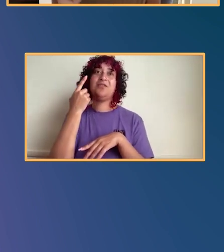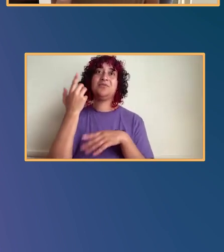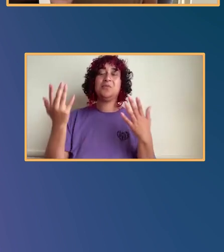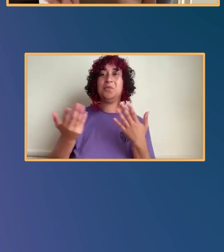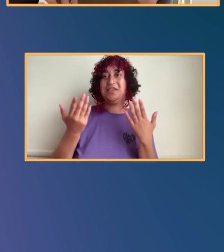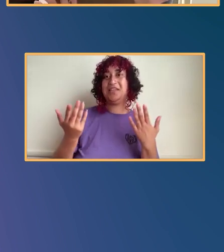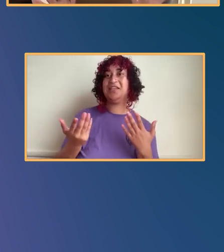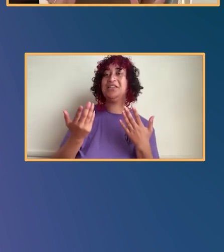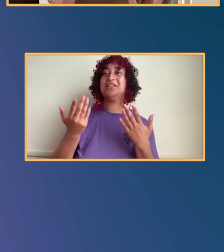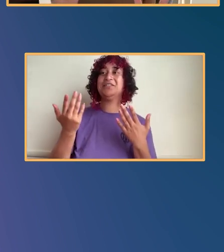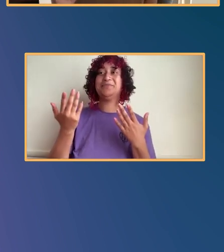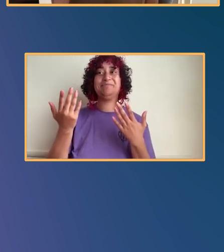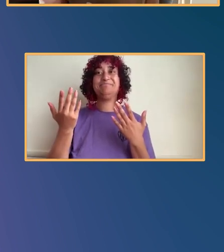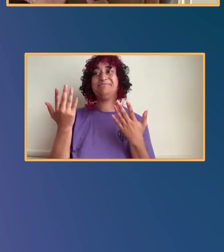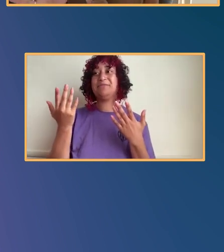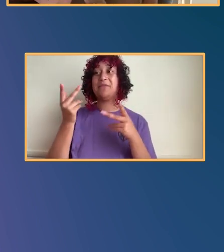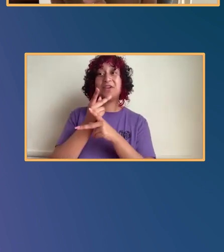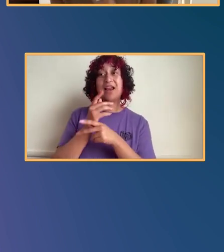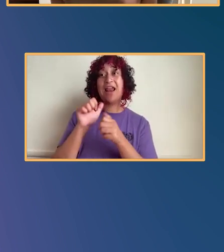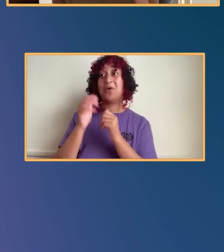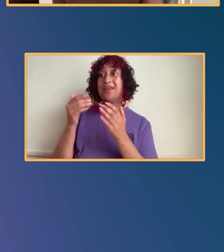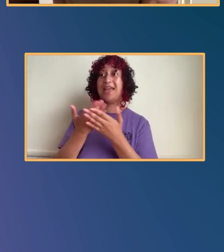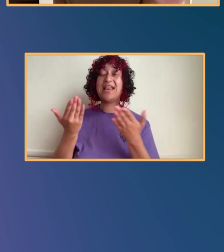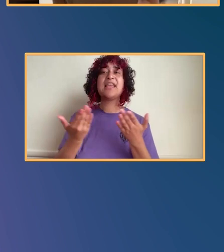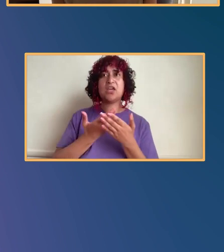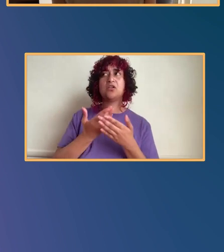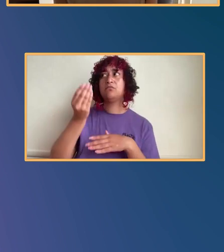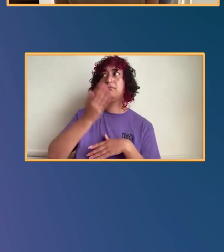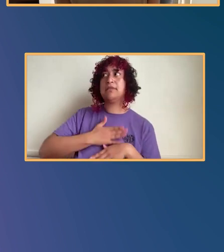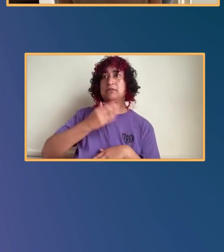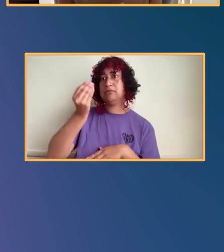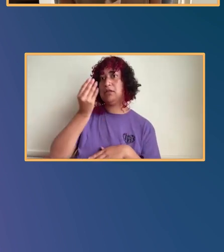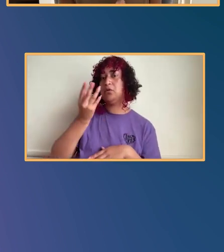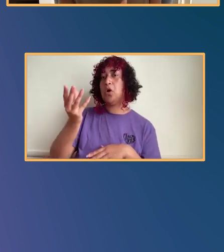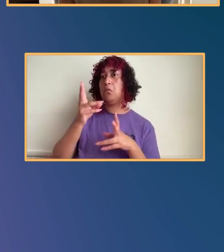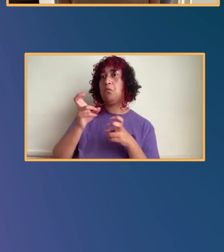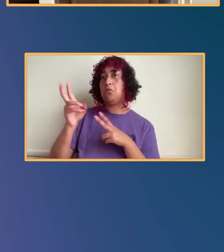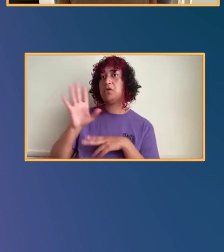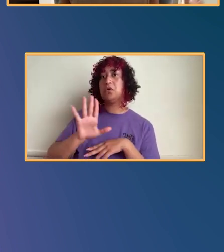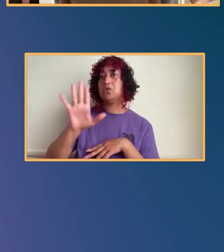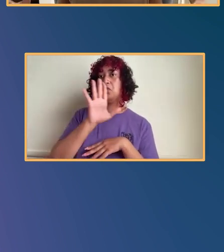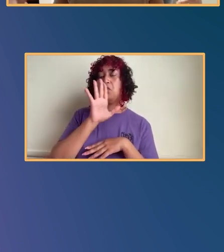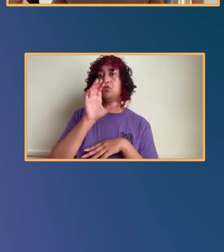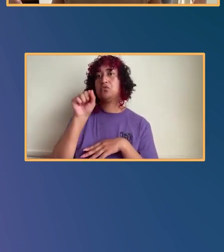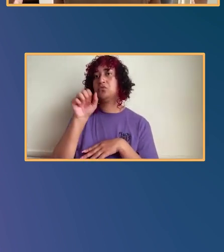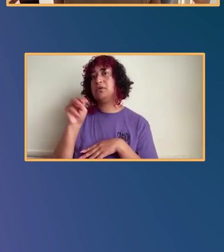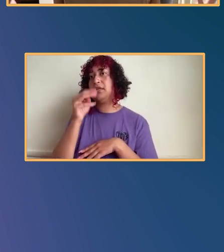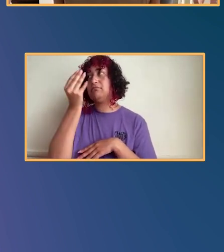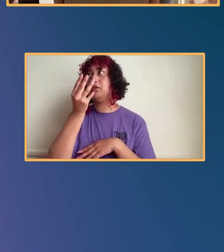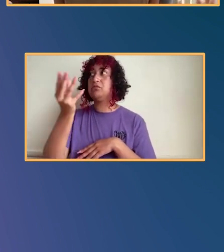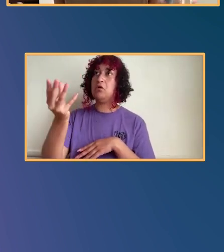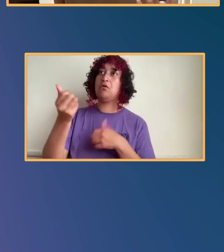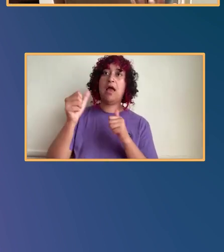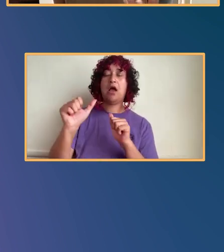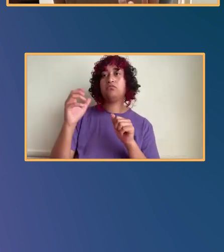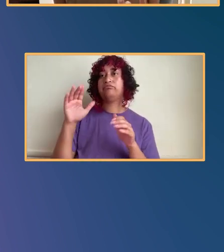here, you figured out how to get here, please send them a message. Please post it on your social media and let them know so that we